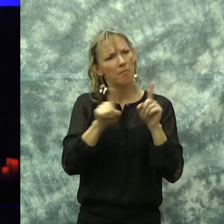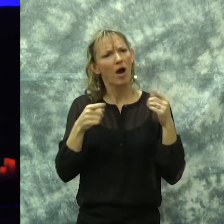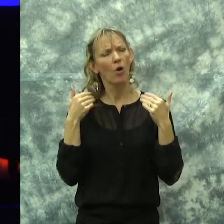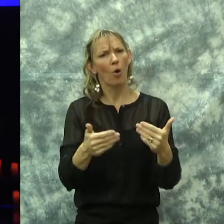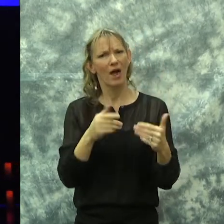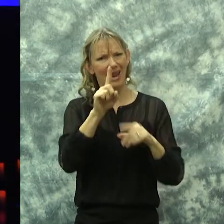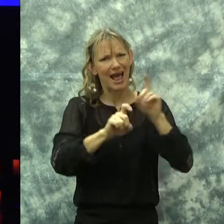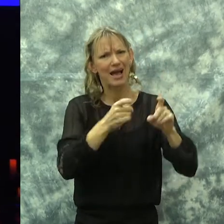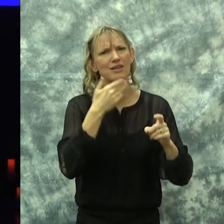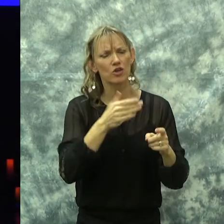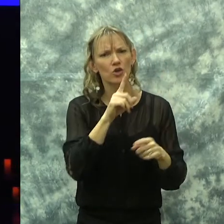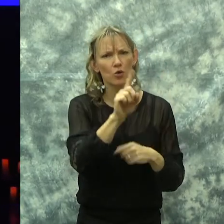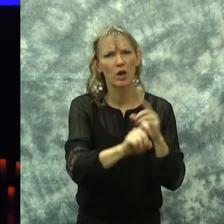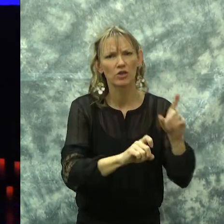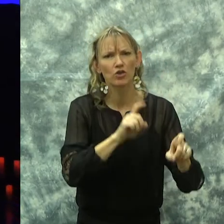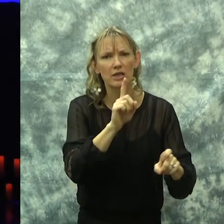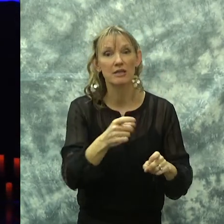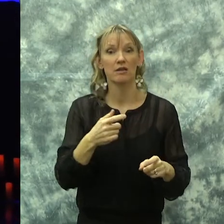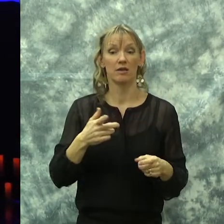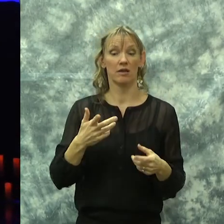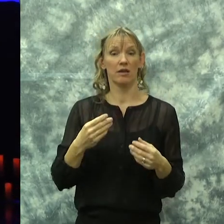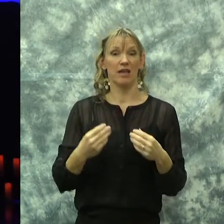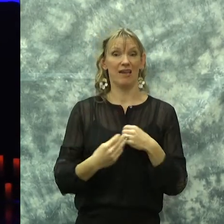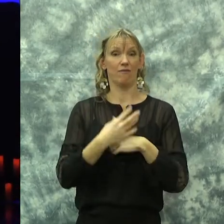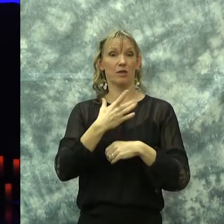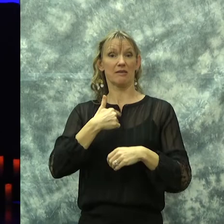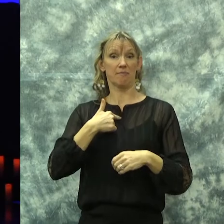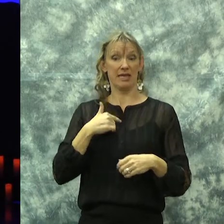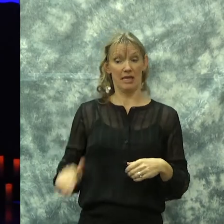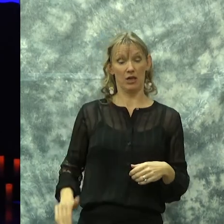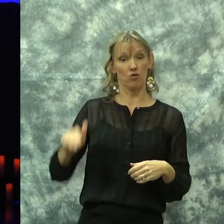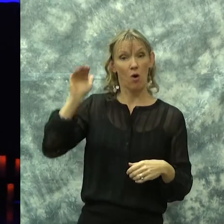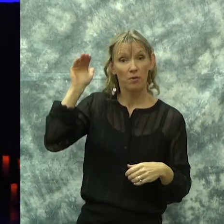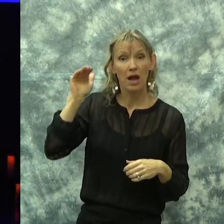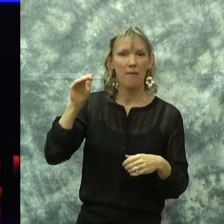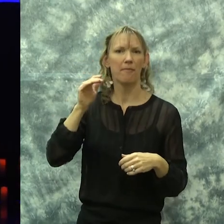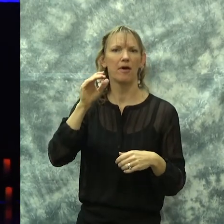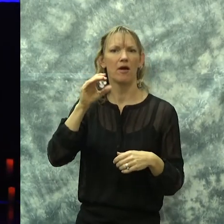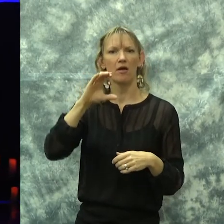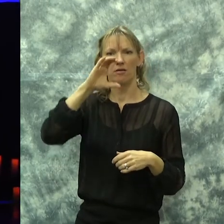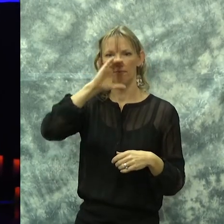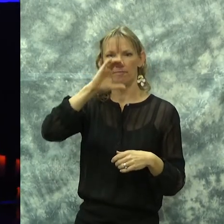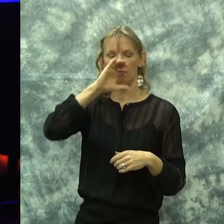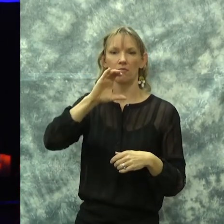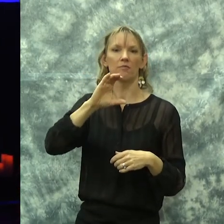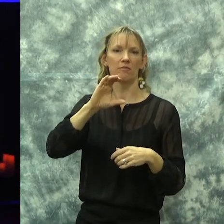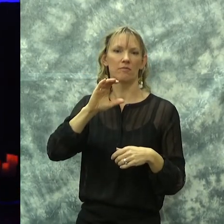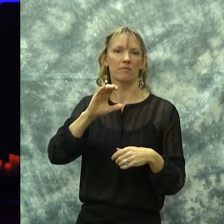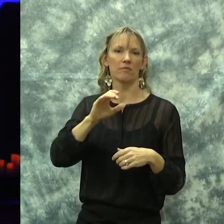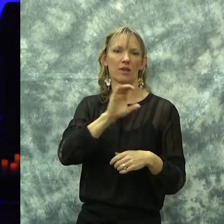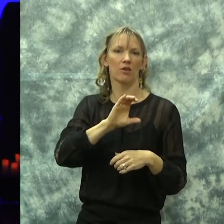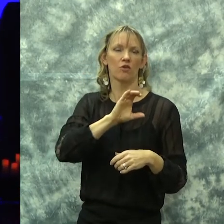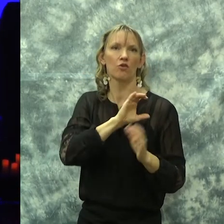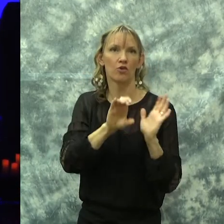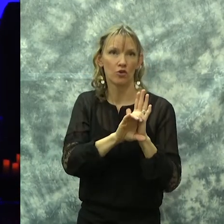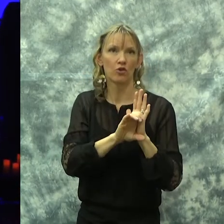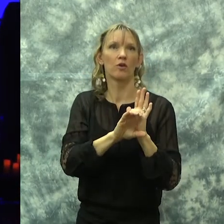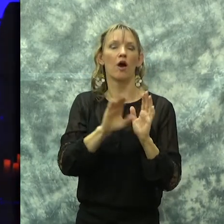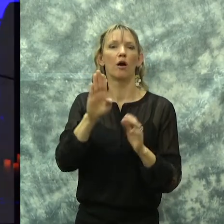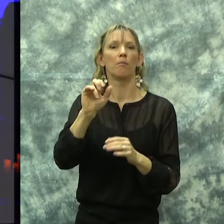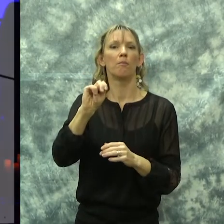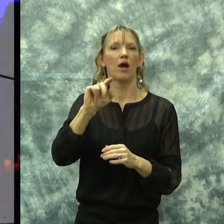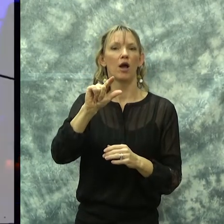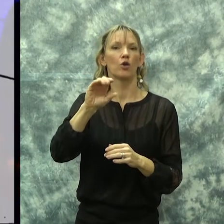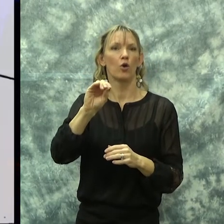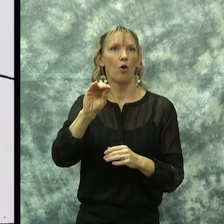on me in my upbringing, he was actually a comic strip character created by Matt Groening, known as